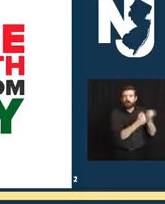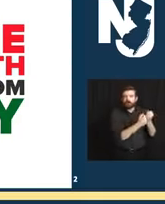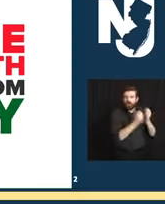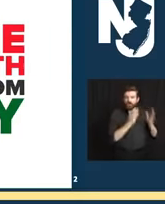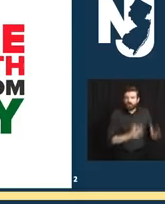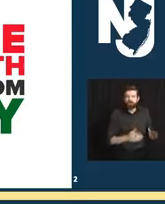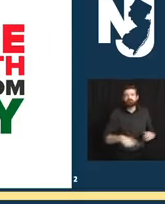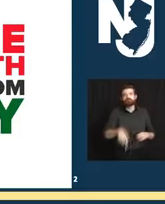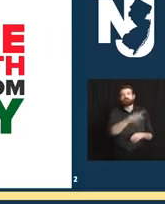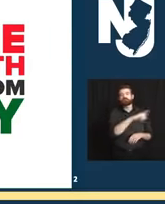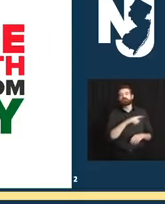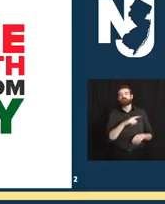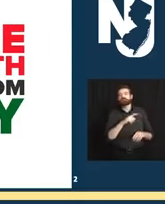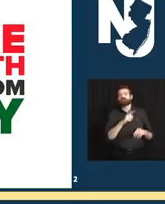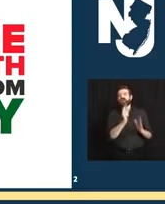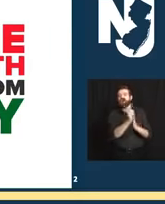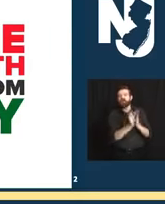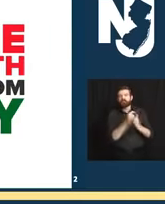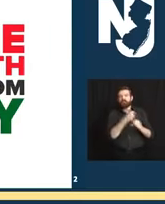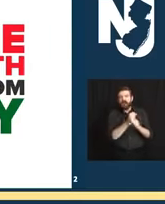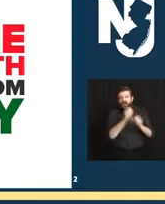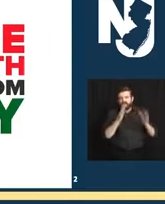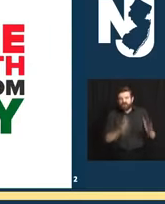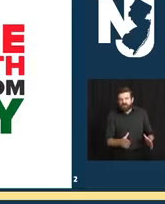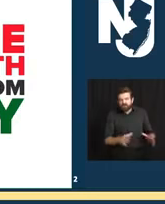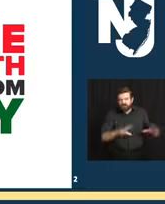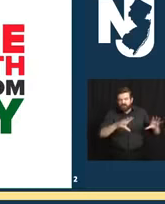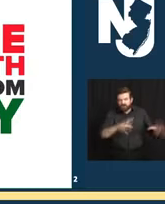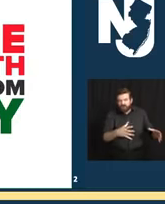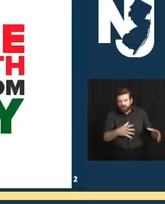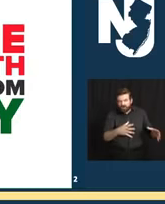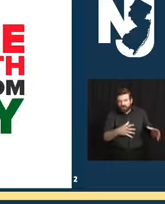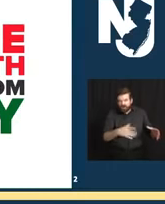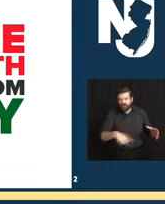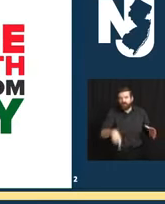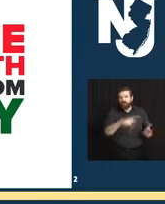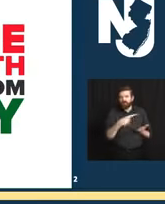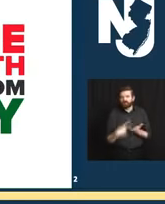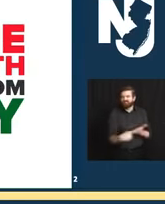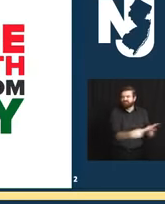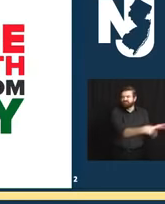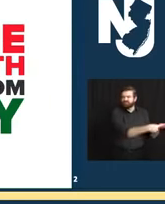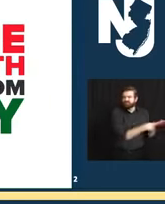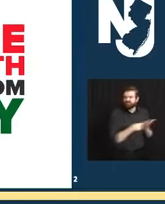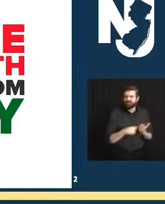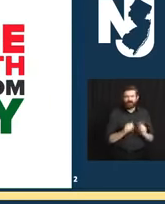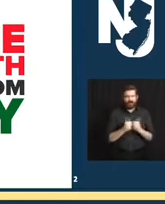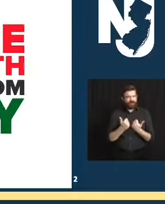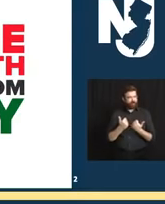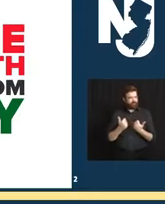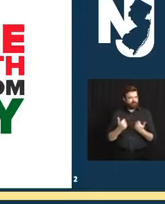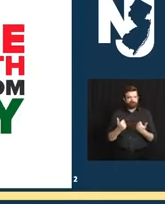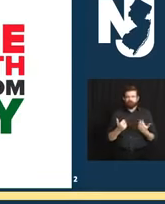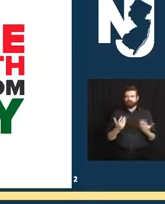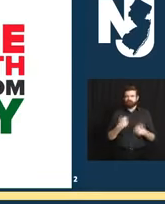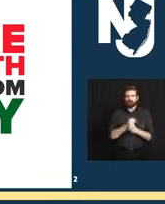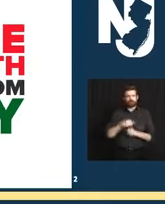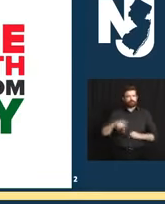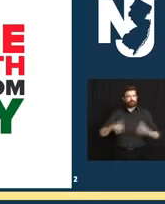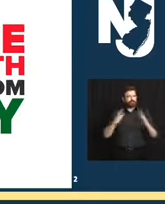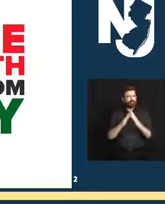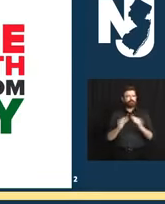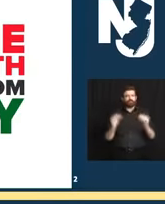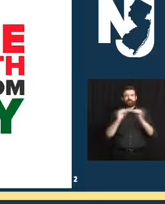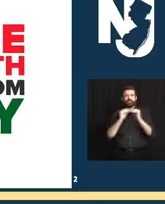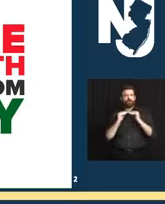by our environmental justice communities which are the homes of predominantly black and brown residents who have been living under